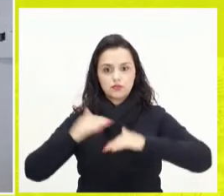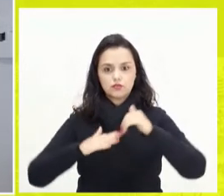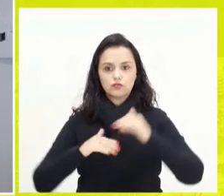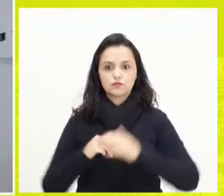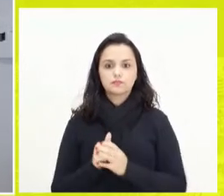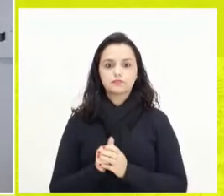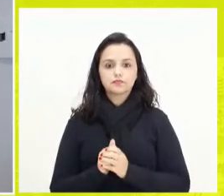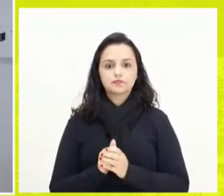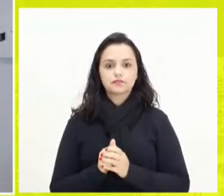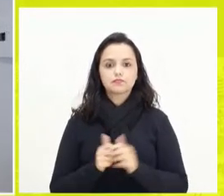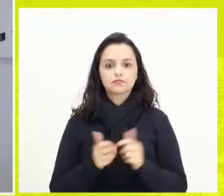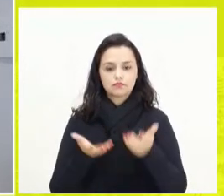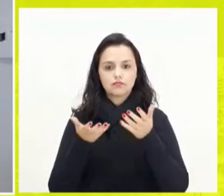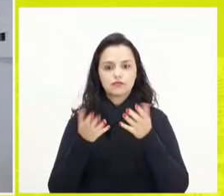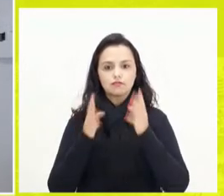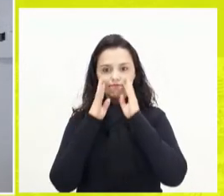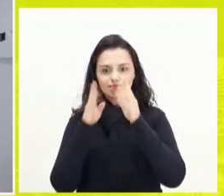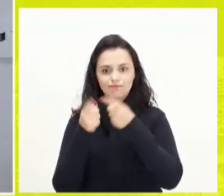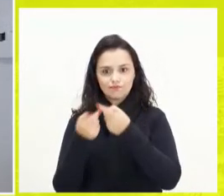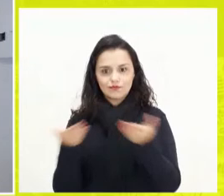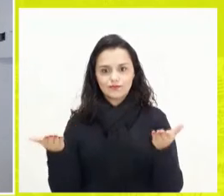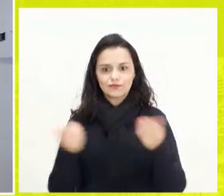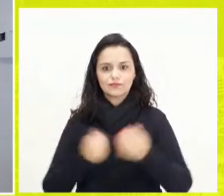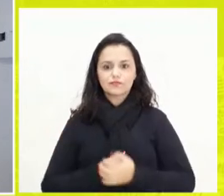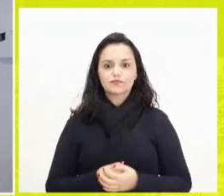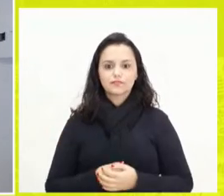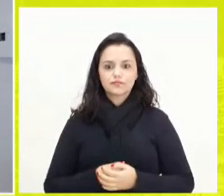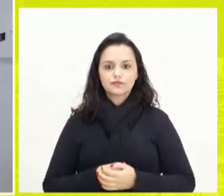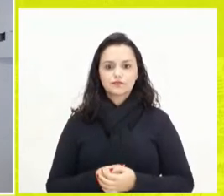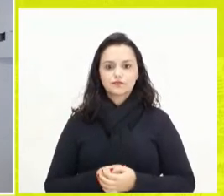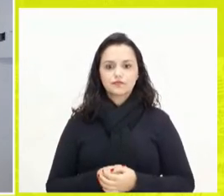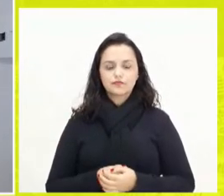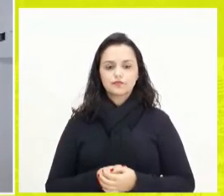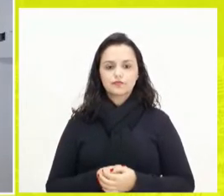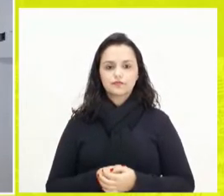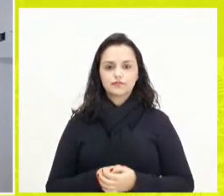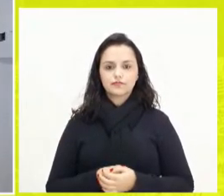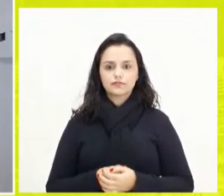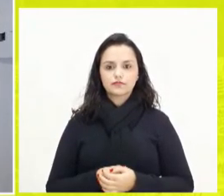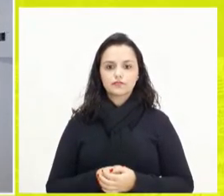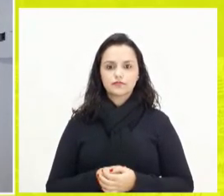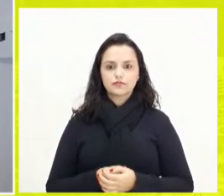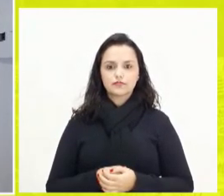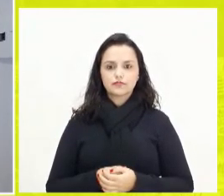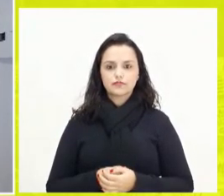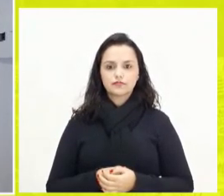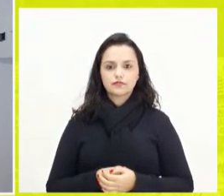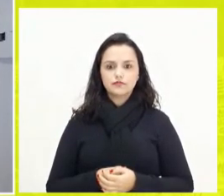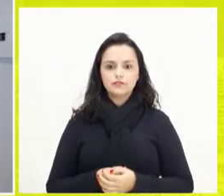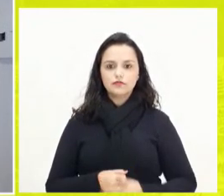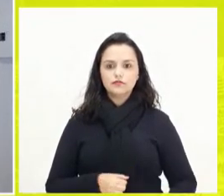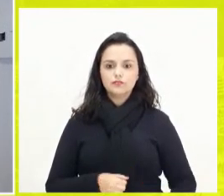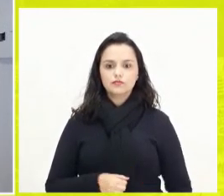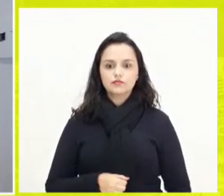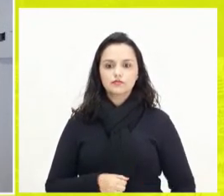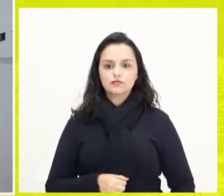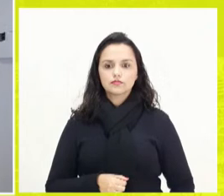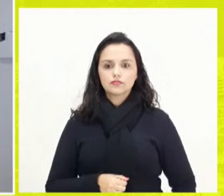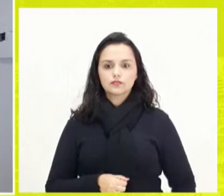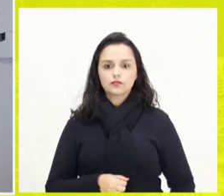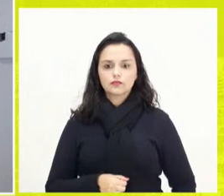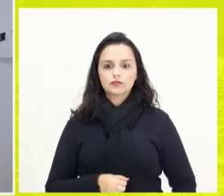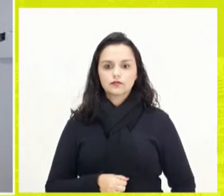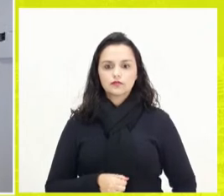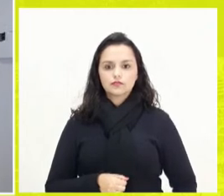any thing about good practice and i mean what we should be doing from now on well